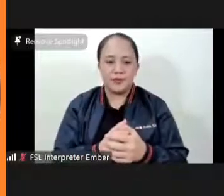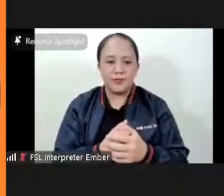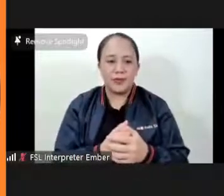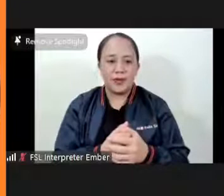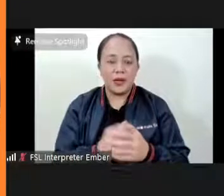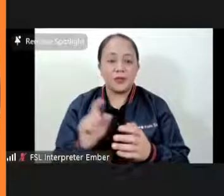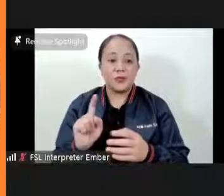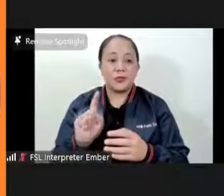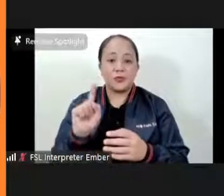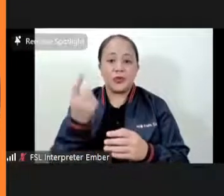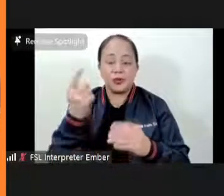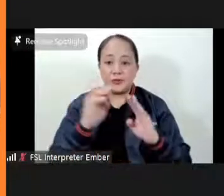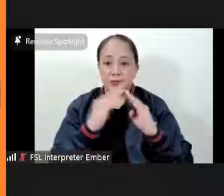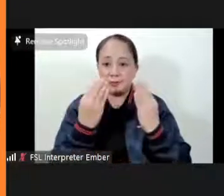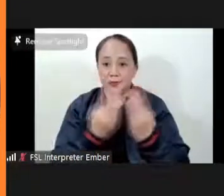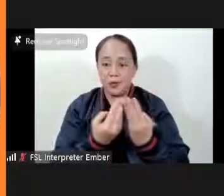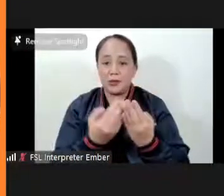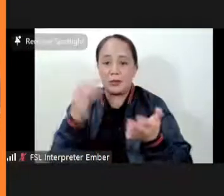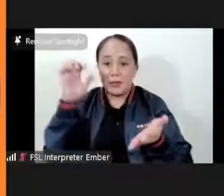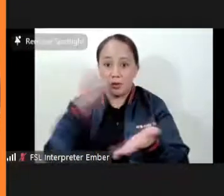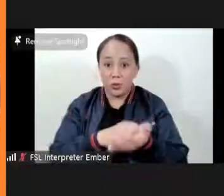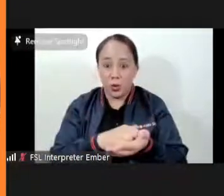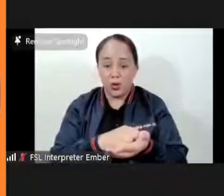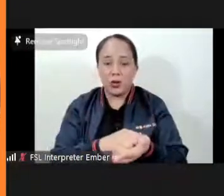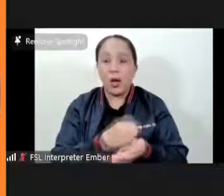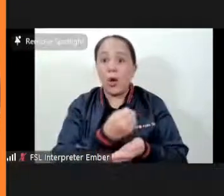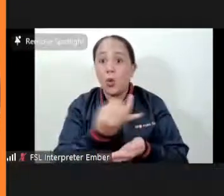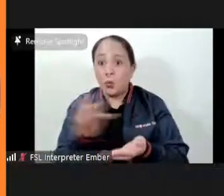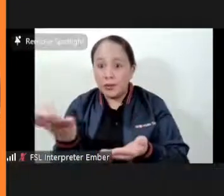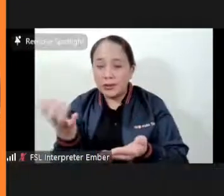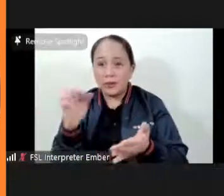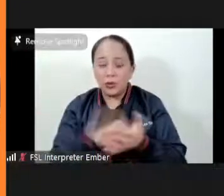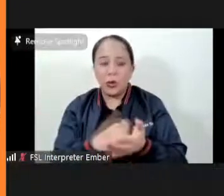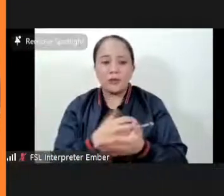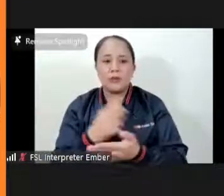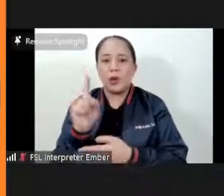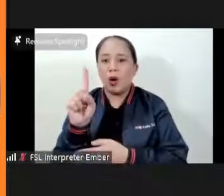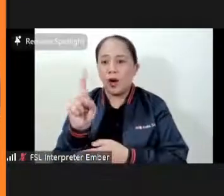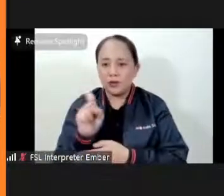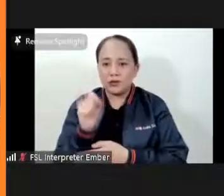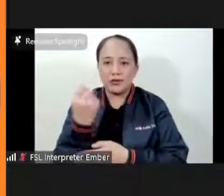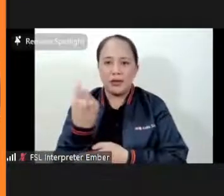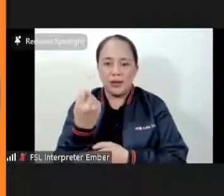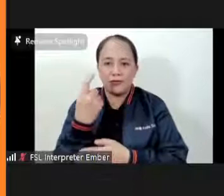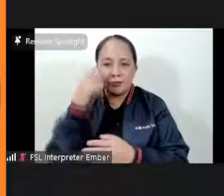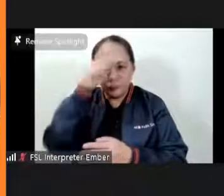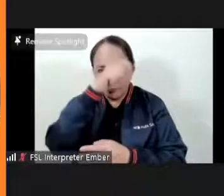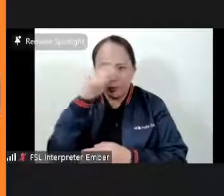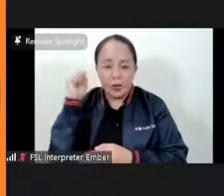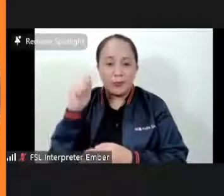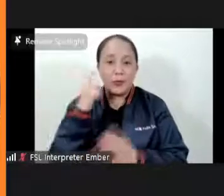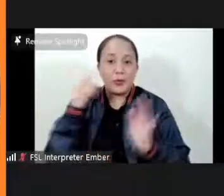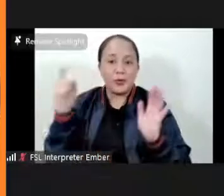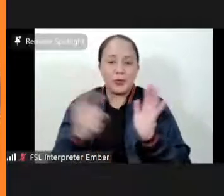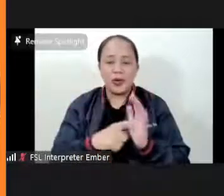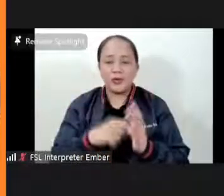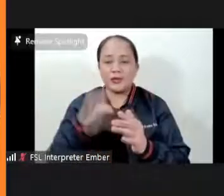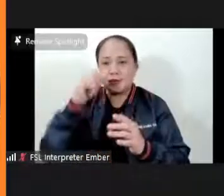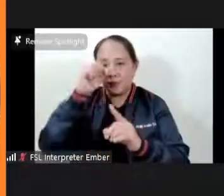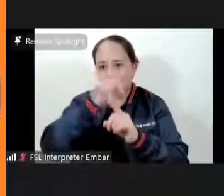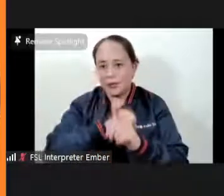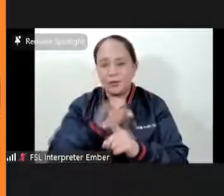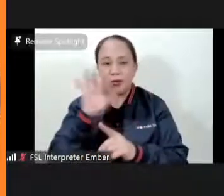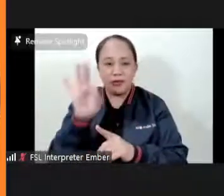For the first batch of enrollees, there were 111 graduates who were recognized last September 9 and